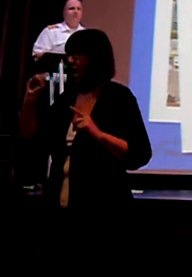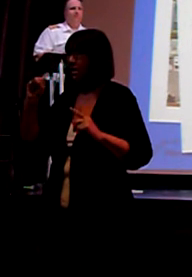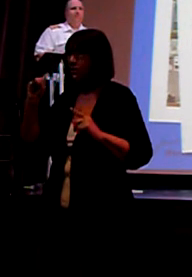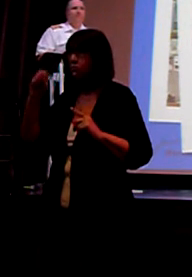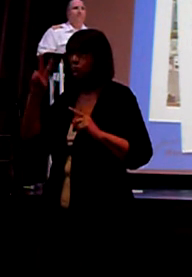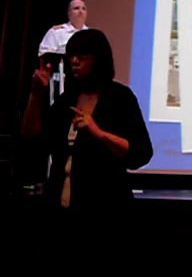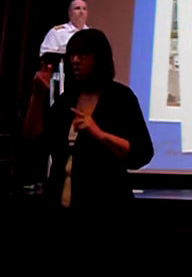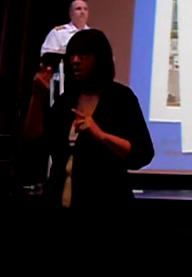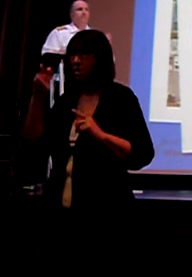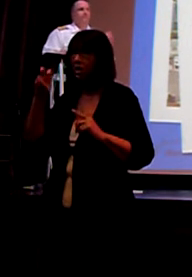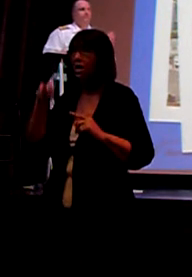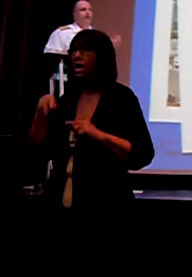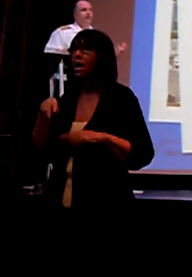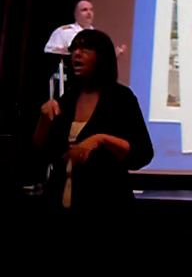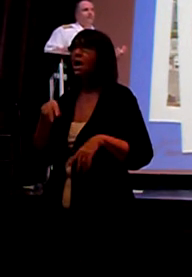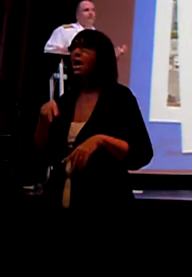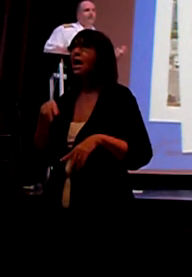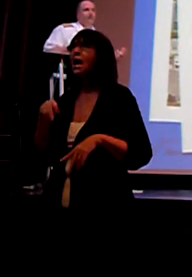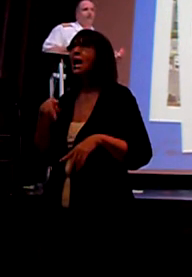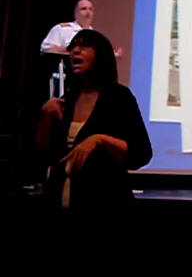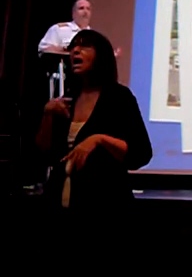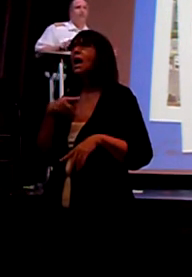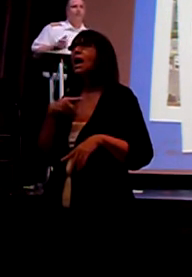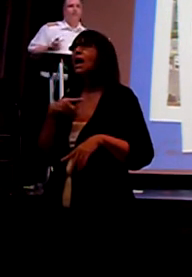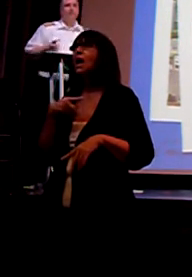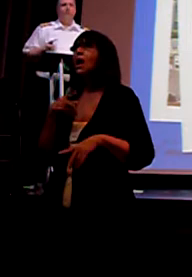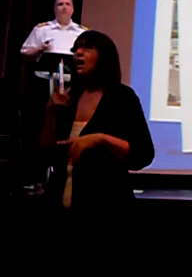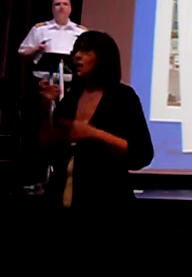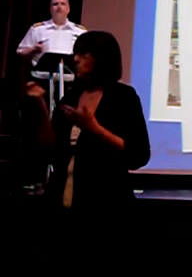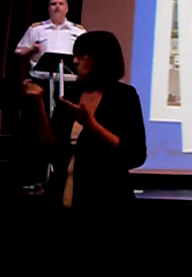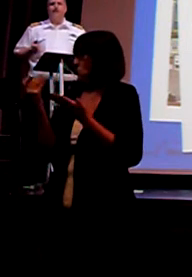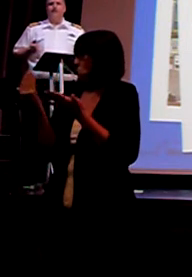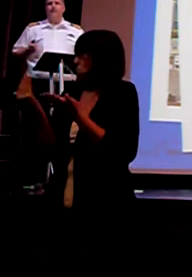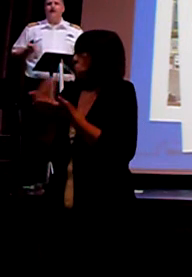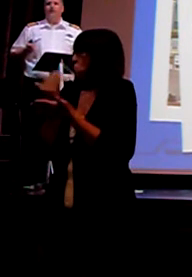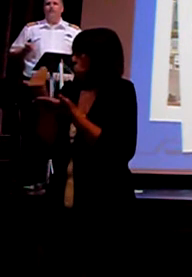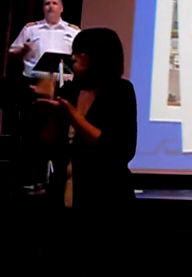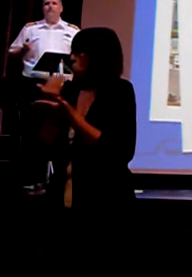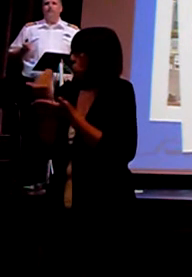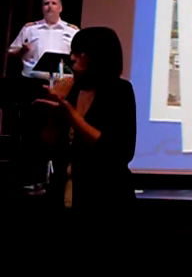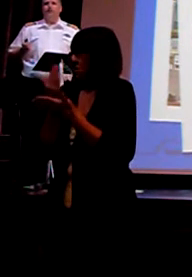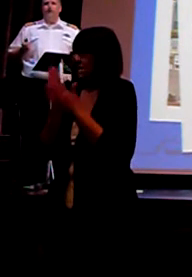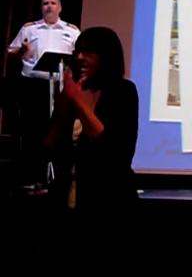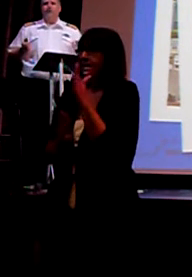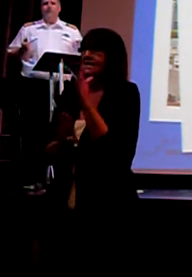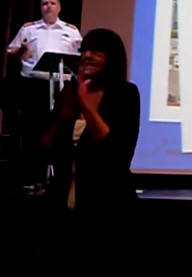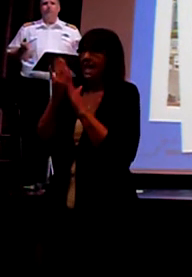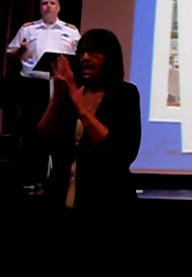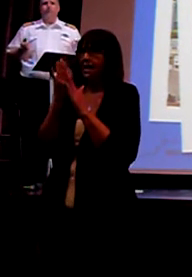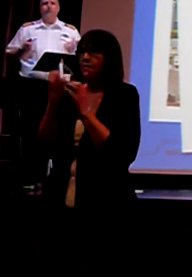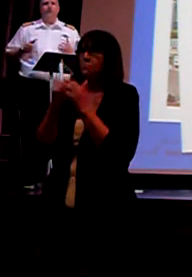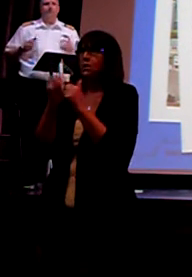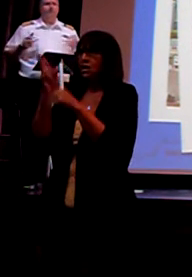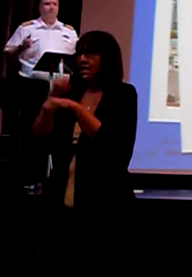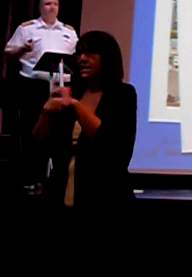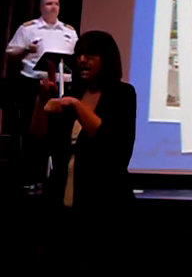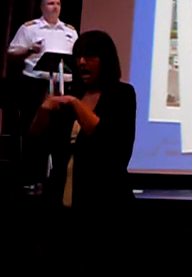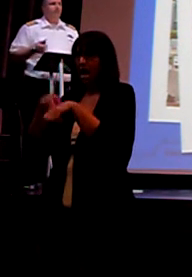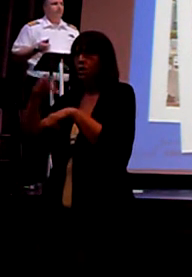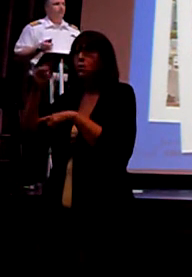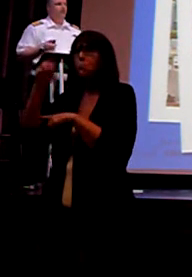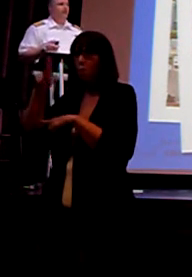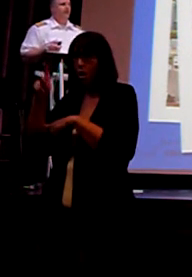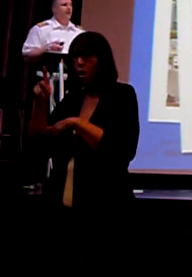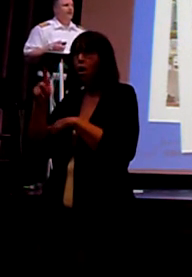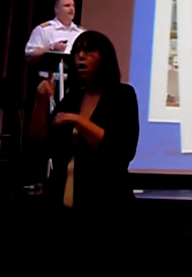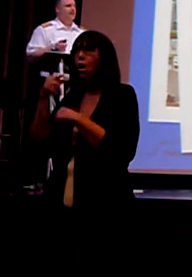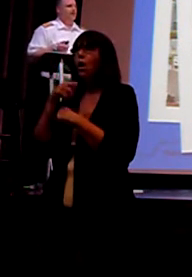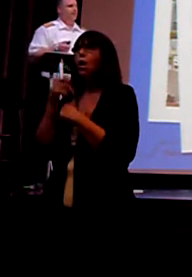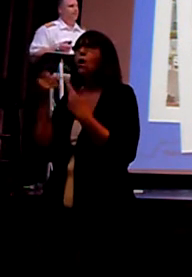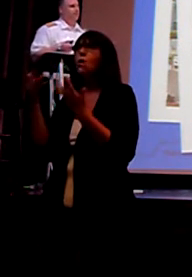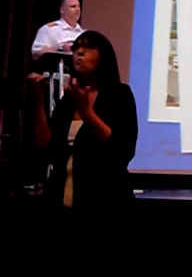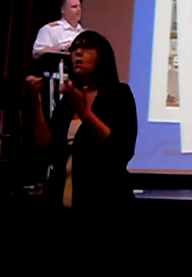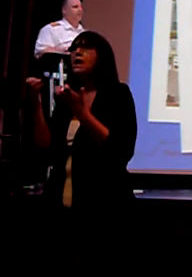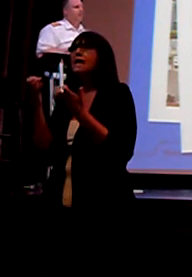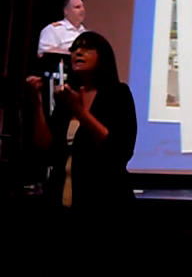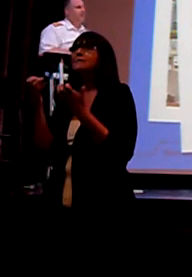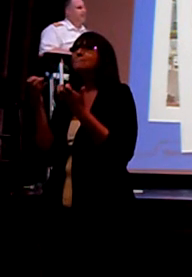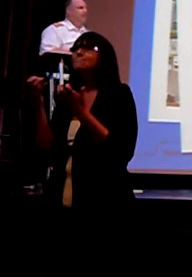was relatively new, developed into being a national park because they wanted to